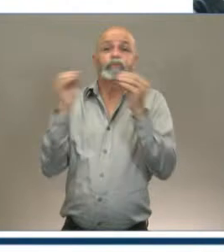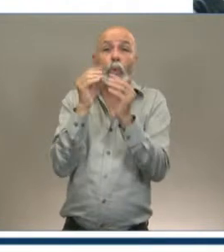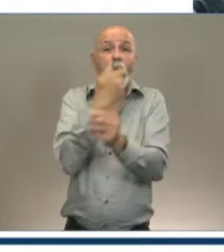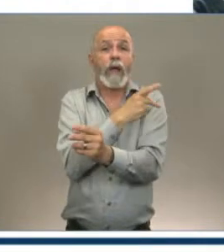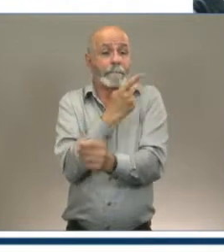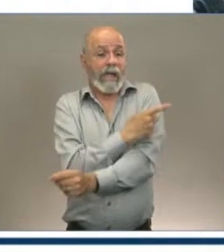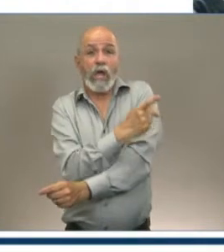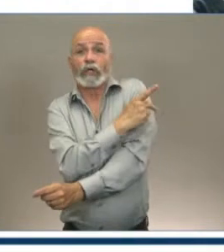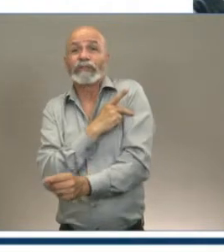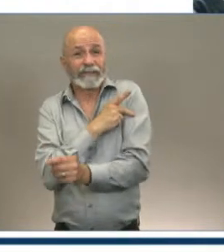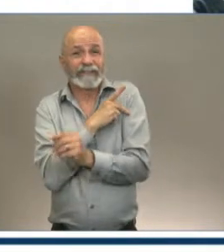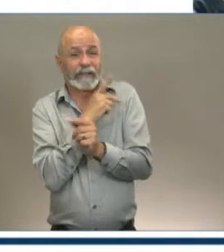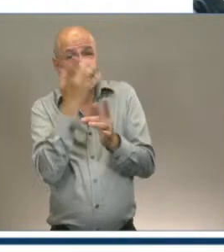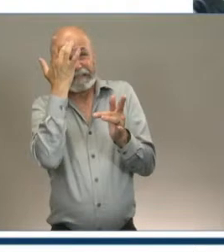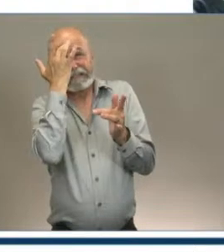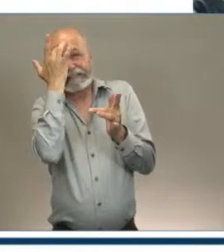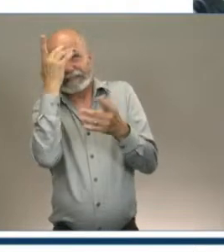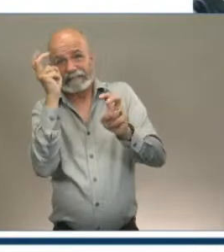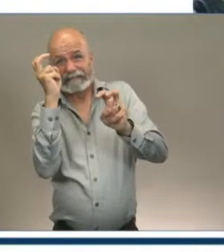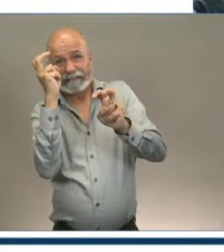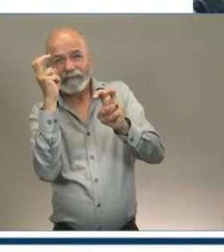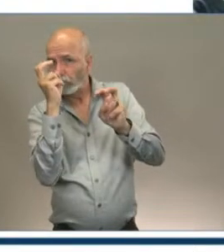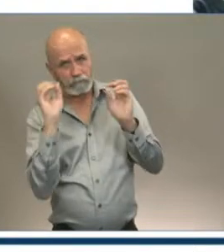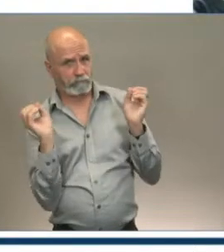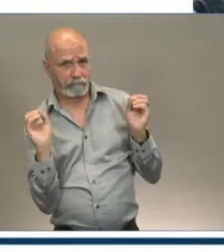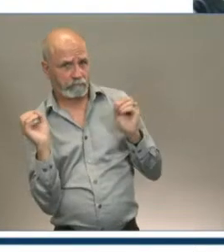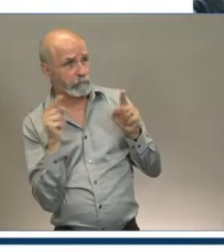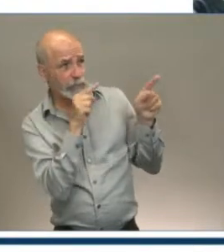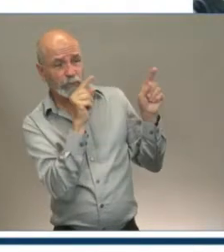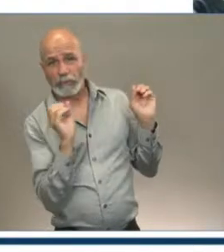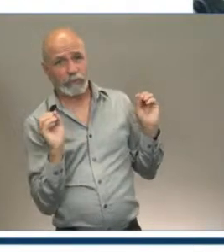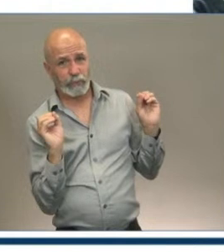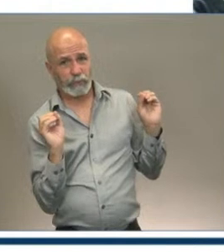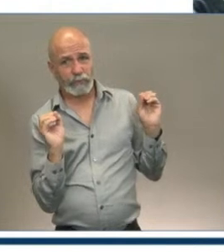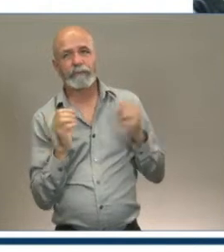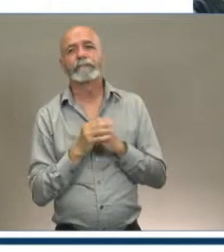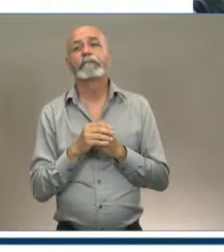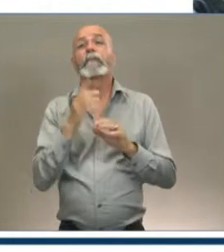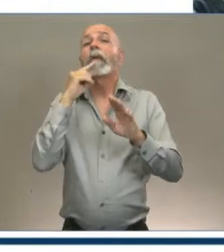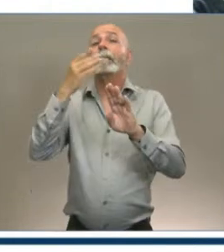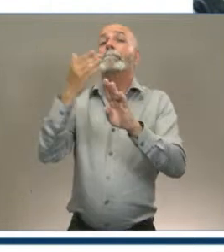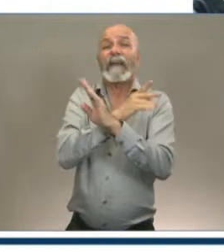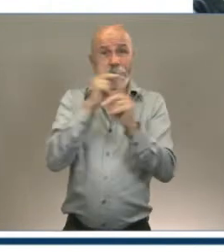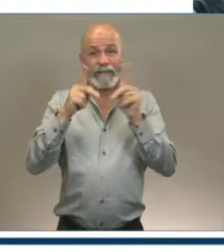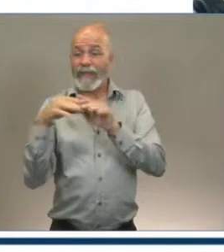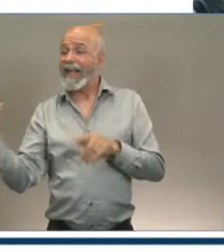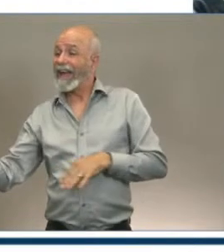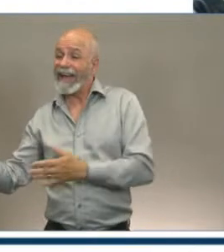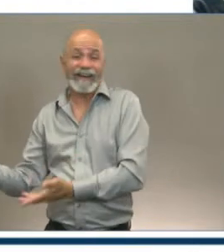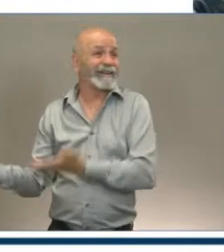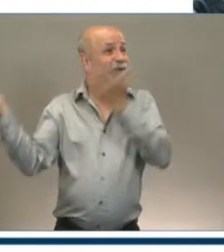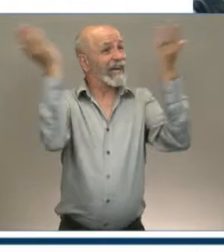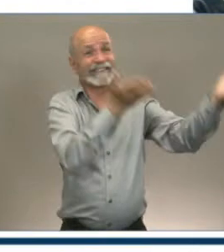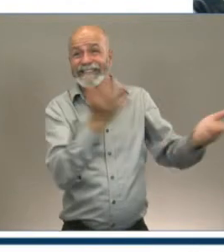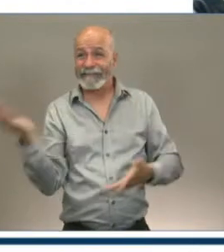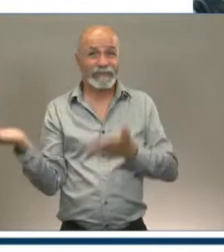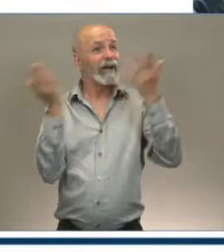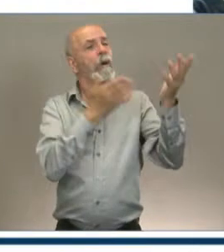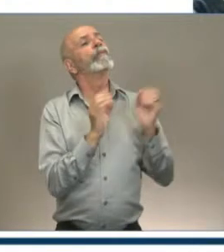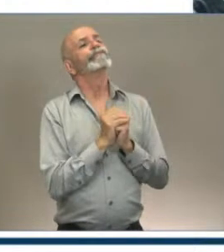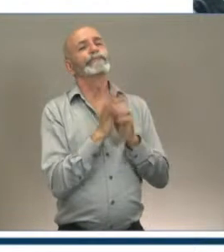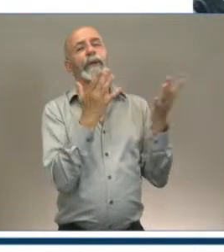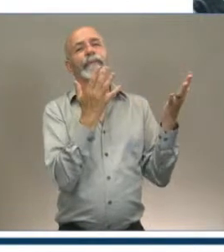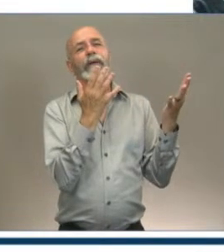All of our patients do get tested on admission to hospital, and in particular, patients who are coming